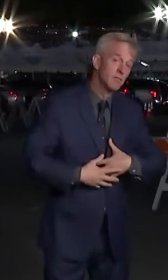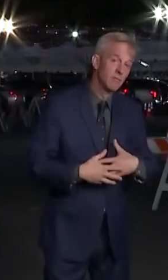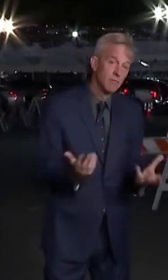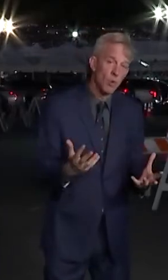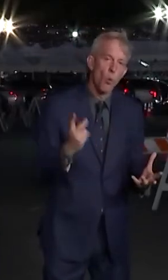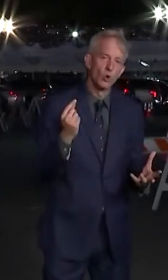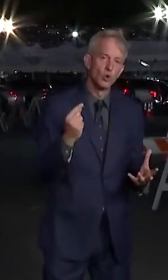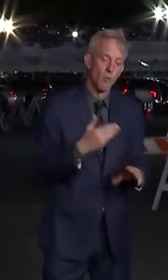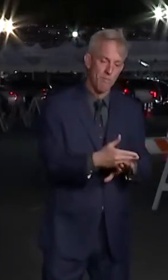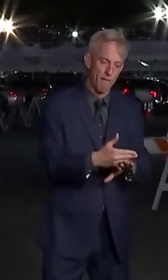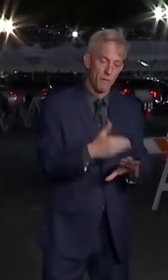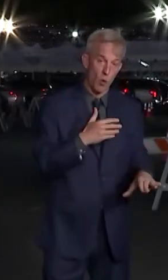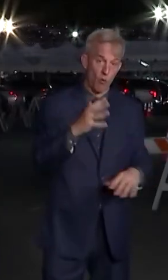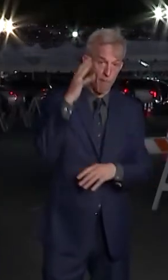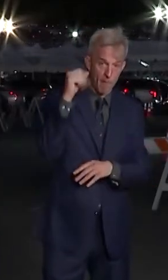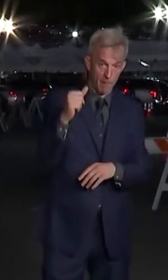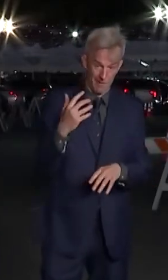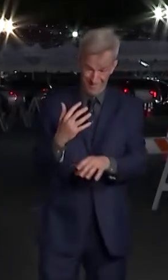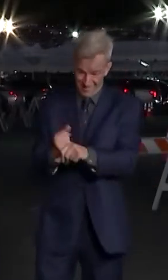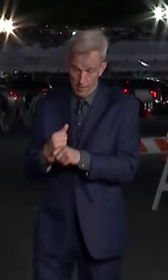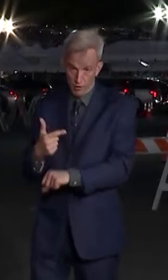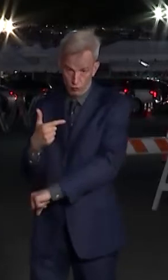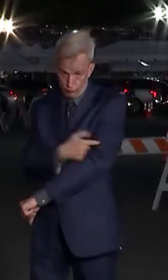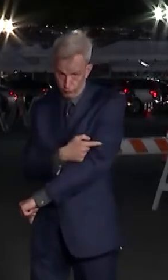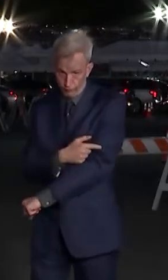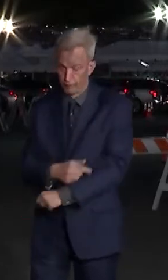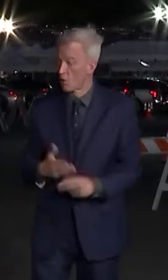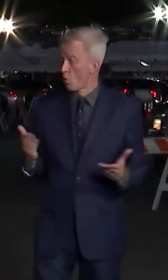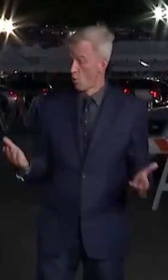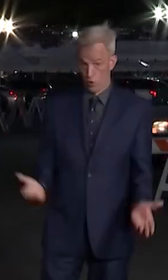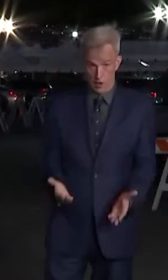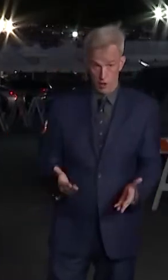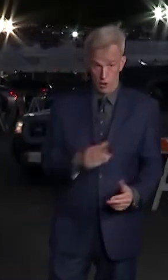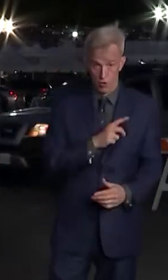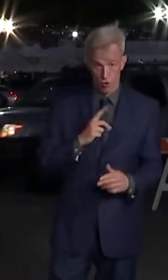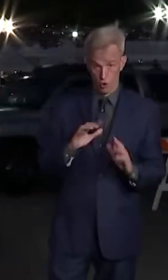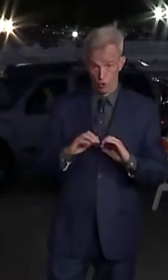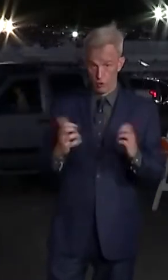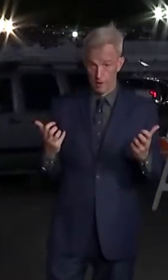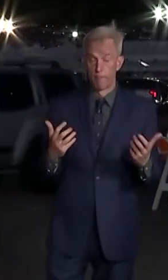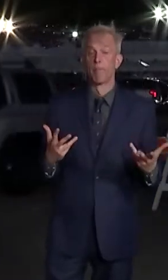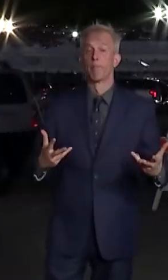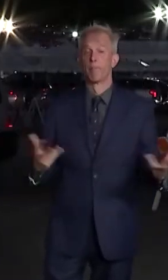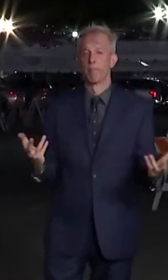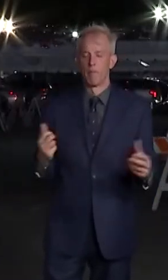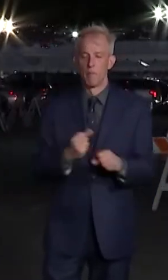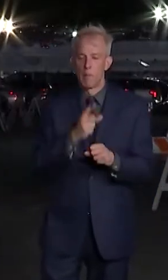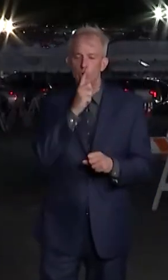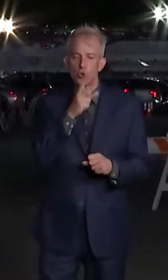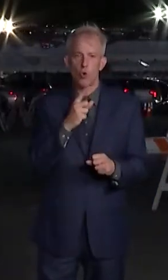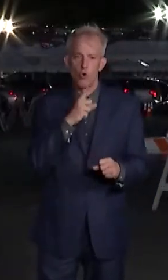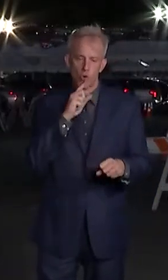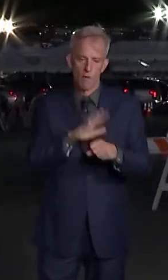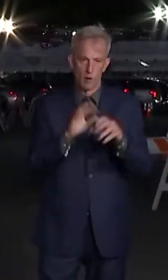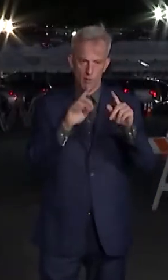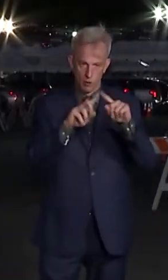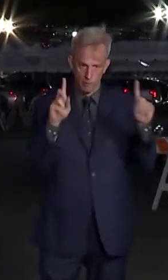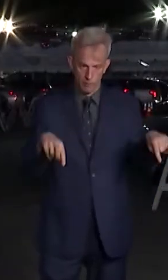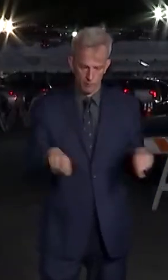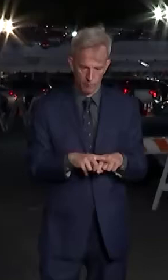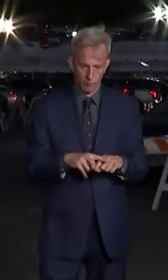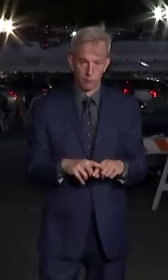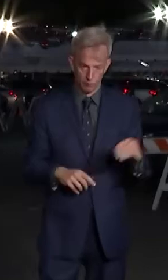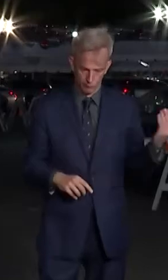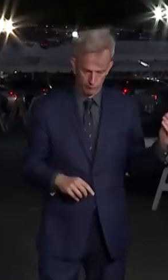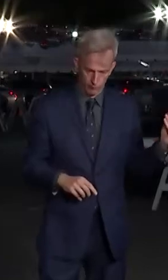head out the door, before you get your shot. And here's how it works at Dodger Stadium. First, make sure that you have your confirmation form ready, as well as valid